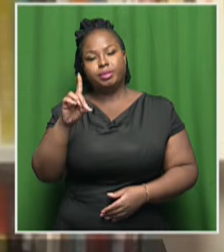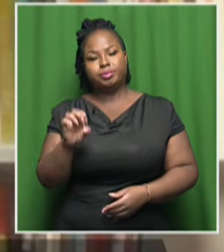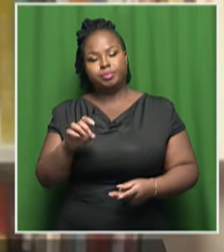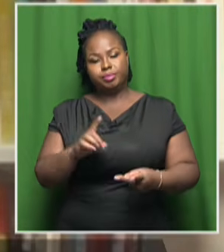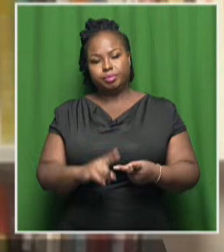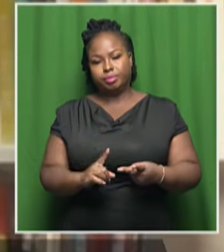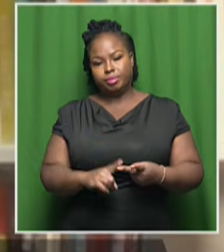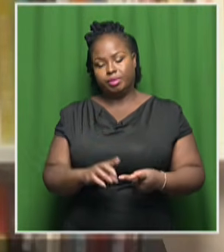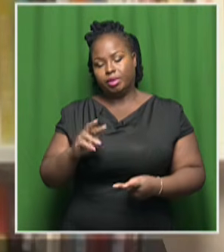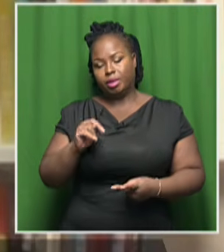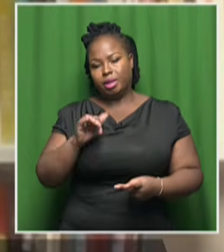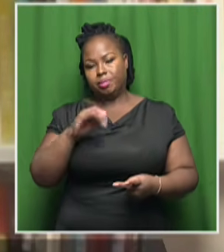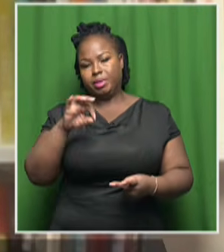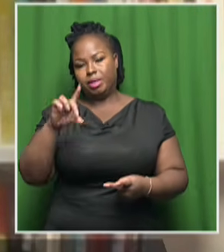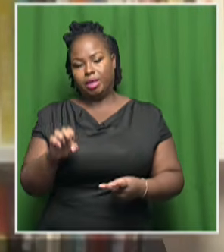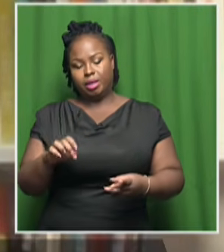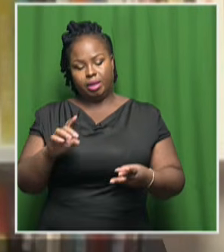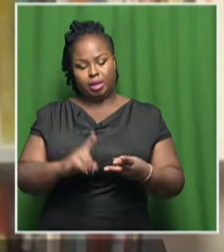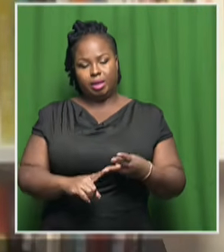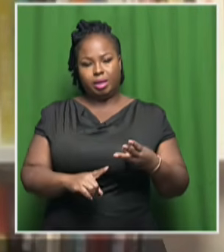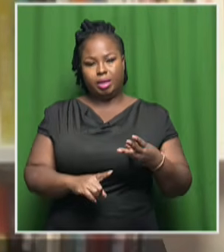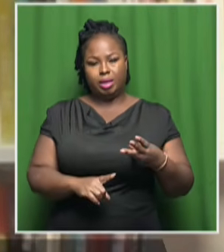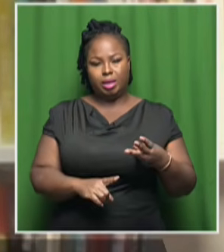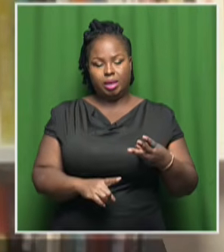of Nkabinde, and the evidence of